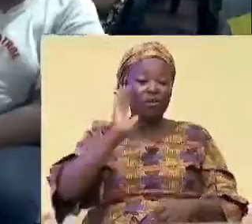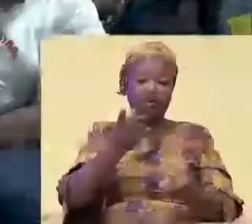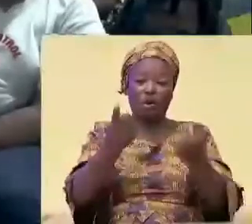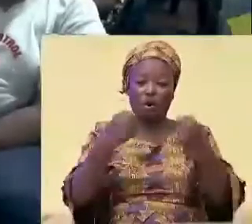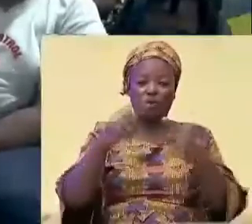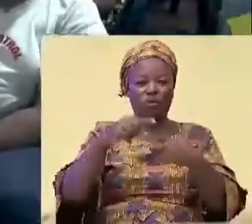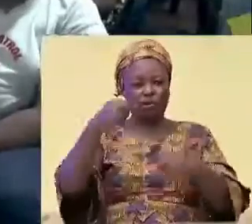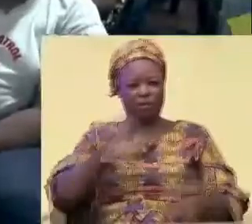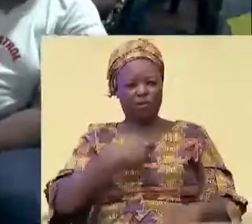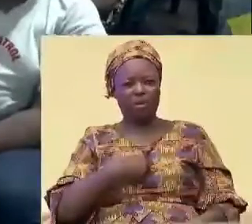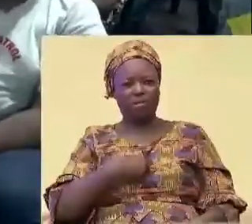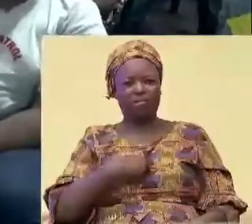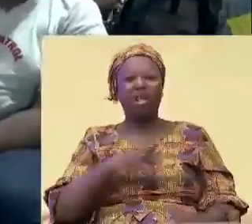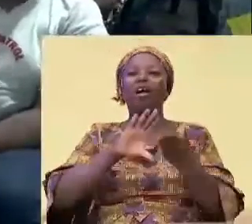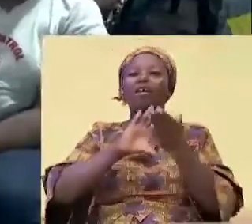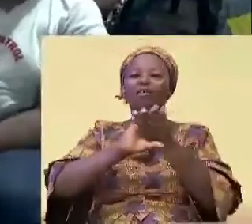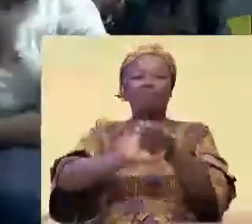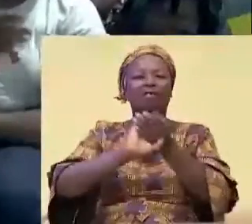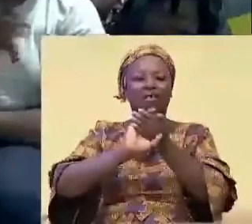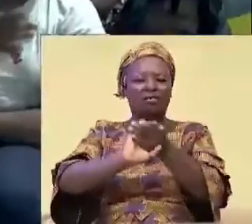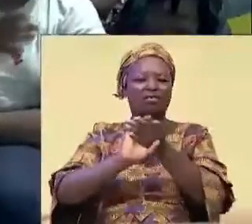Healing will come to me.